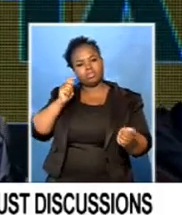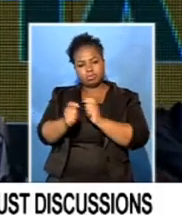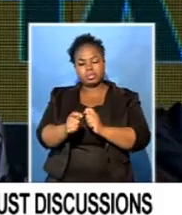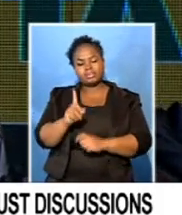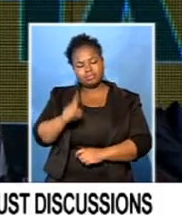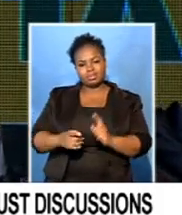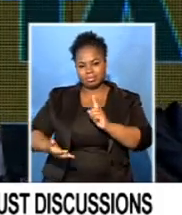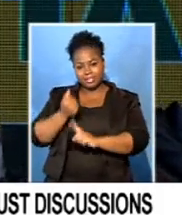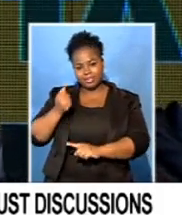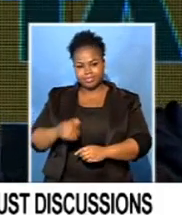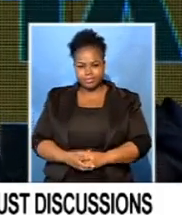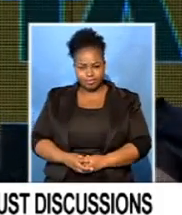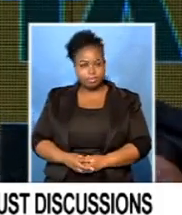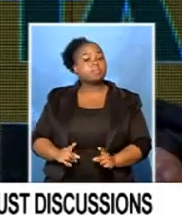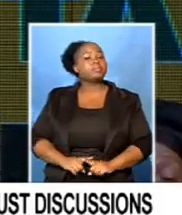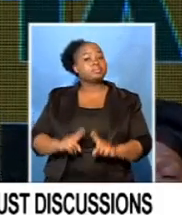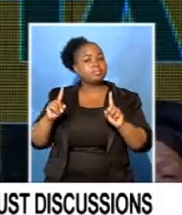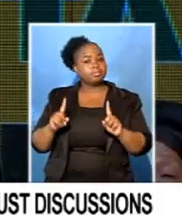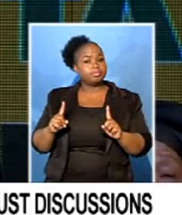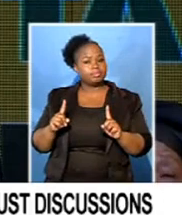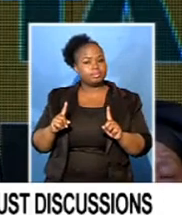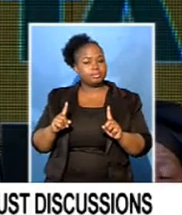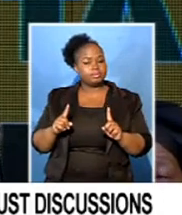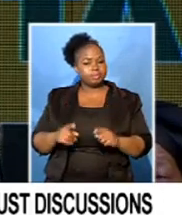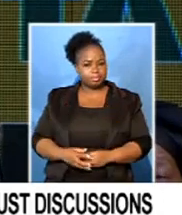transformation. However,